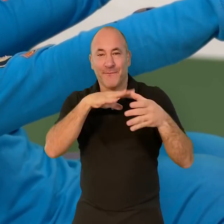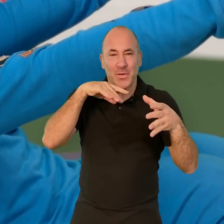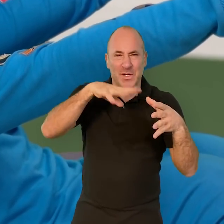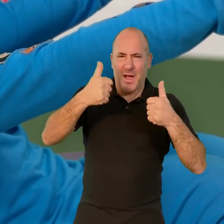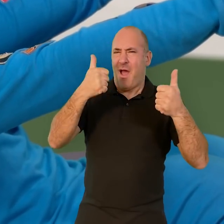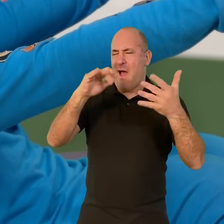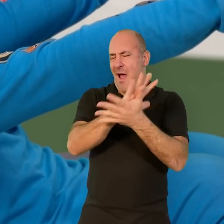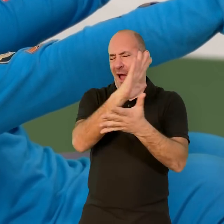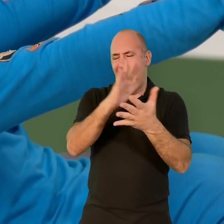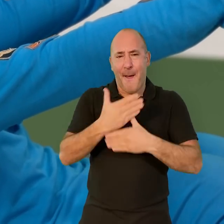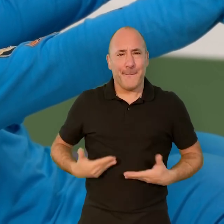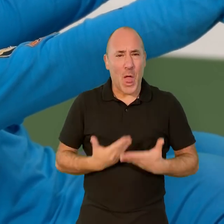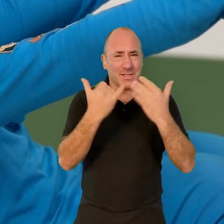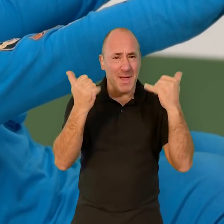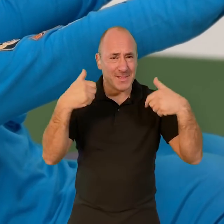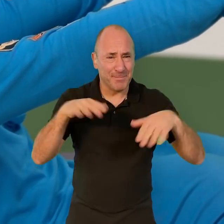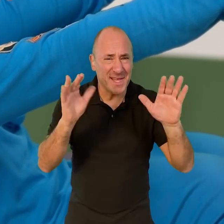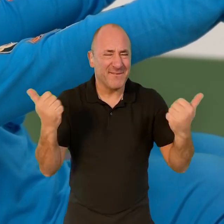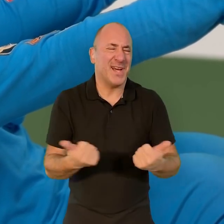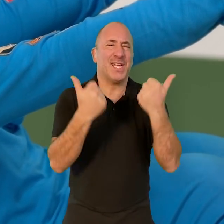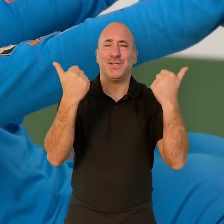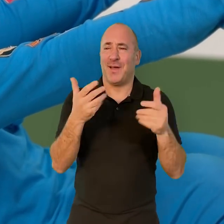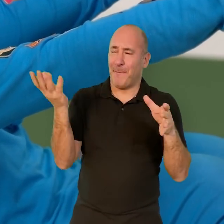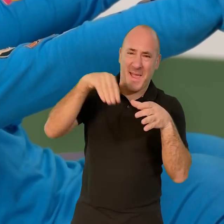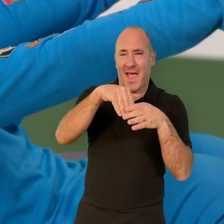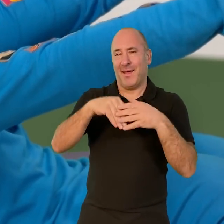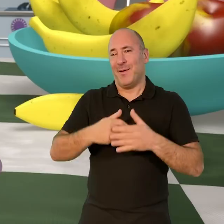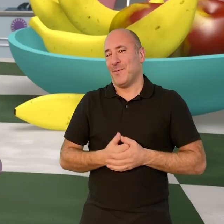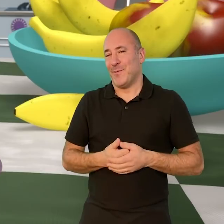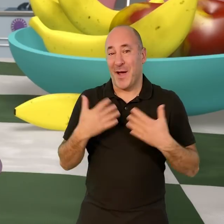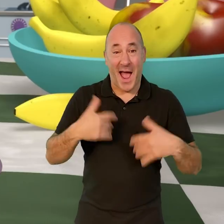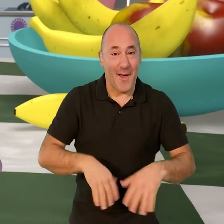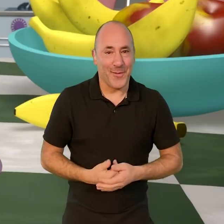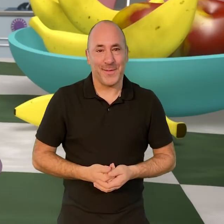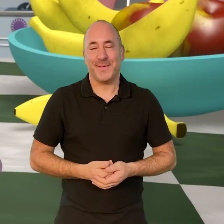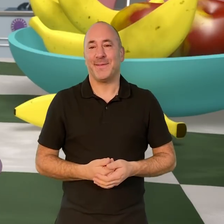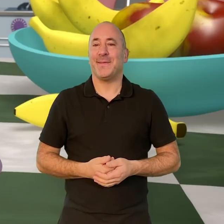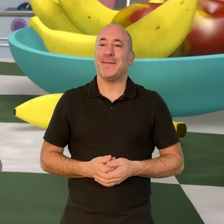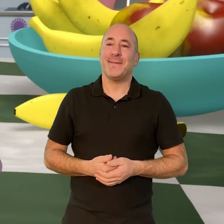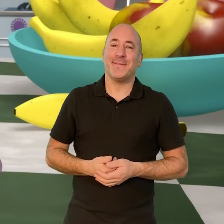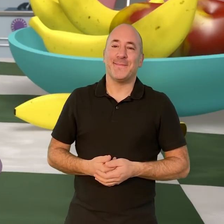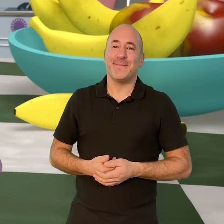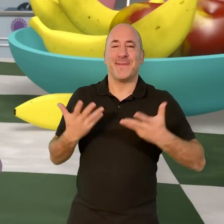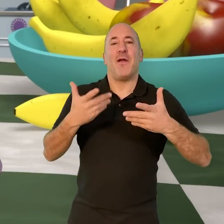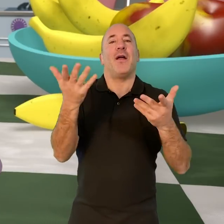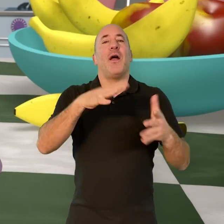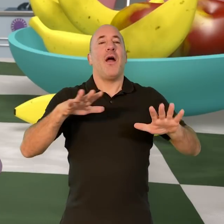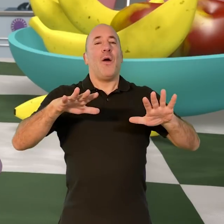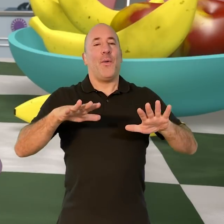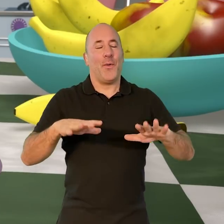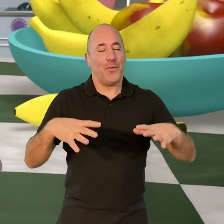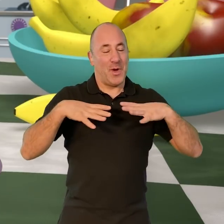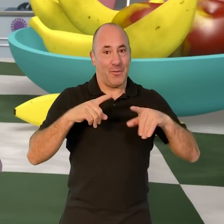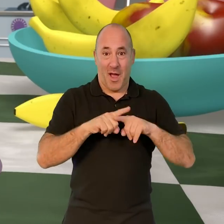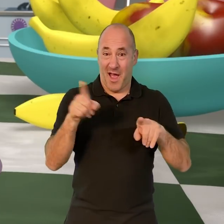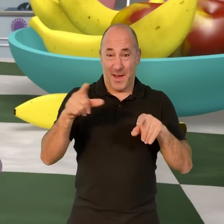very happy bunch now after having so much fun at the birthday party. Now, we take ourselves